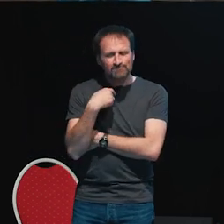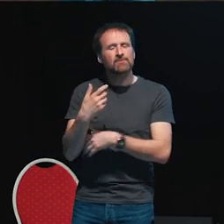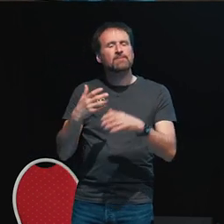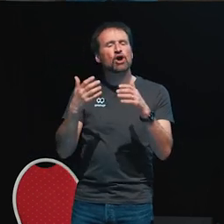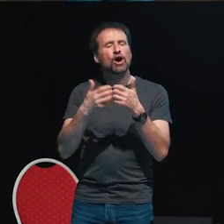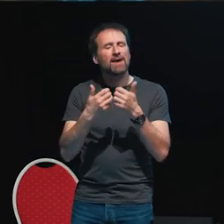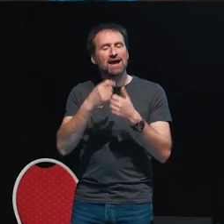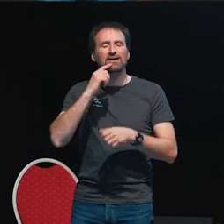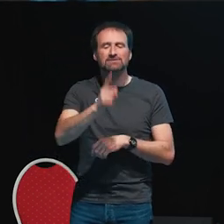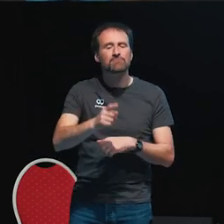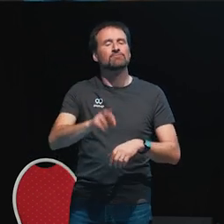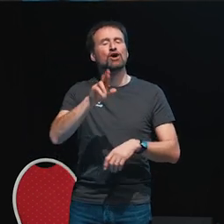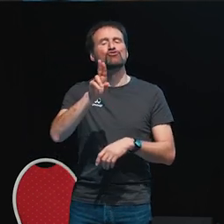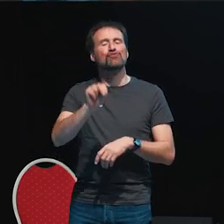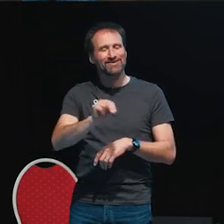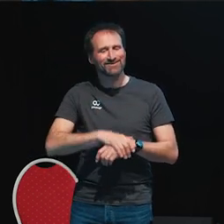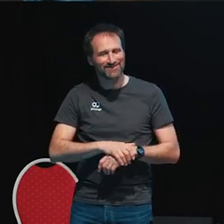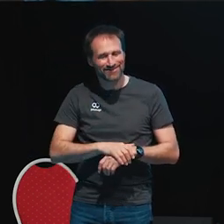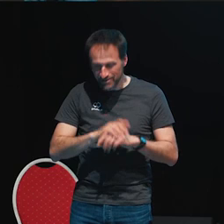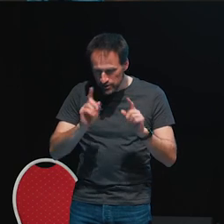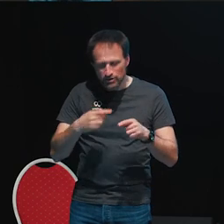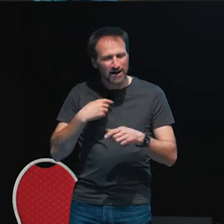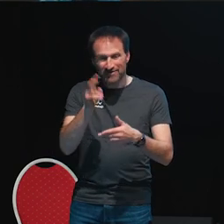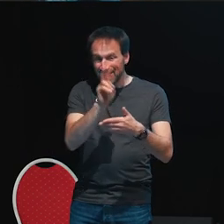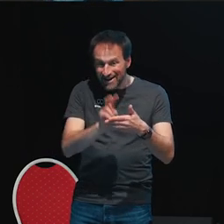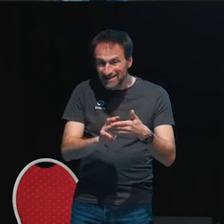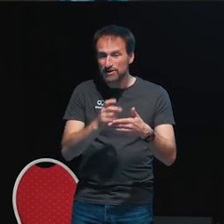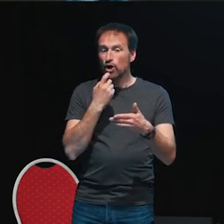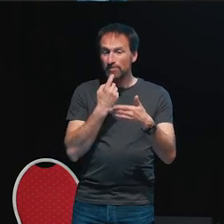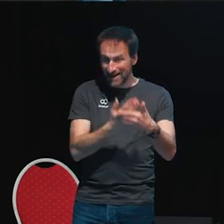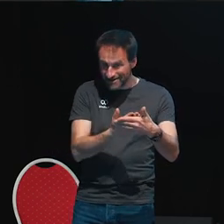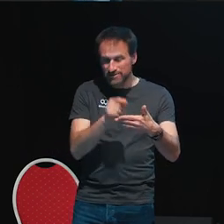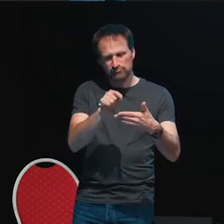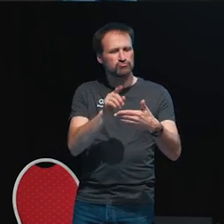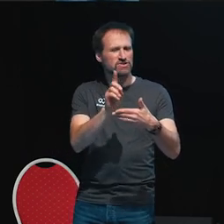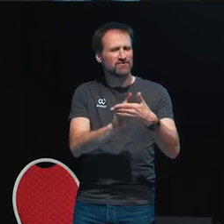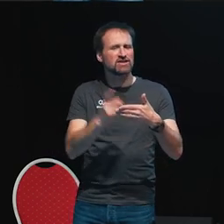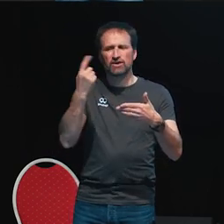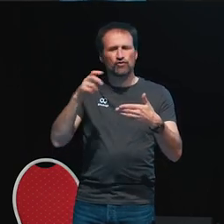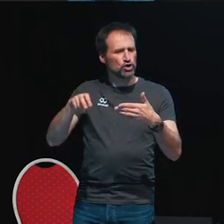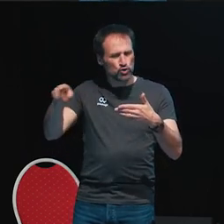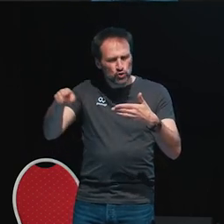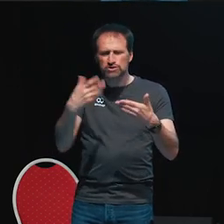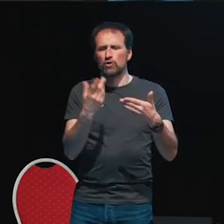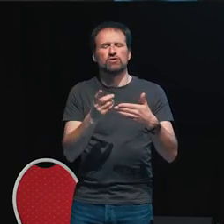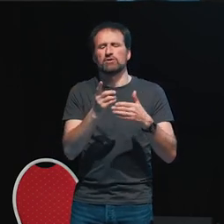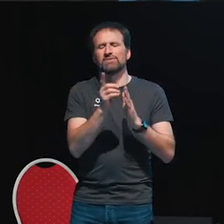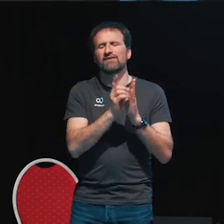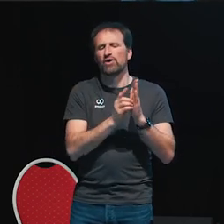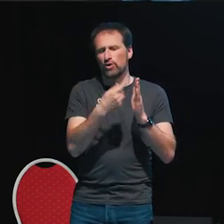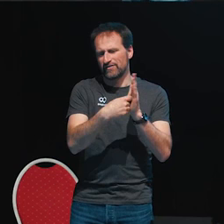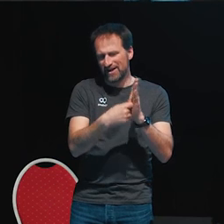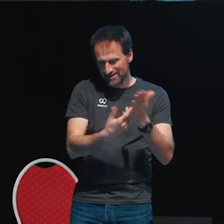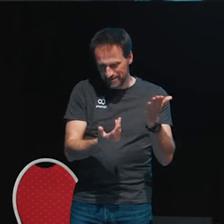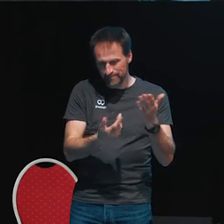We read the configuration object provided by the user or the default values, and then we take and access the entry point, right?